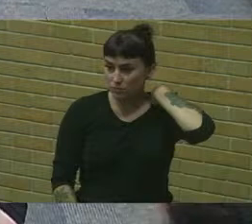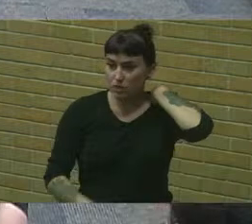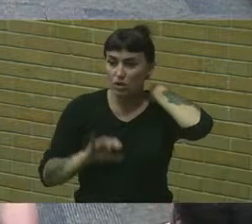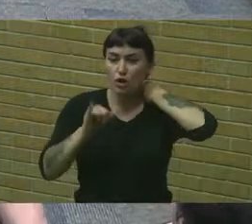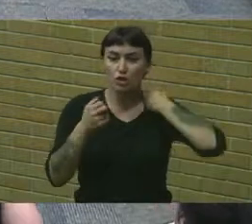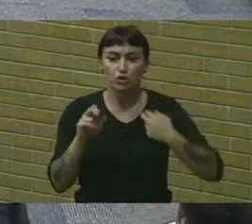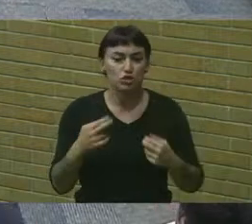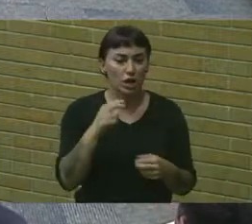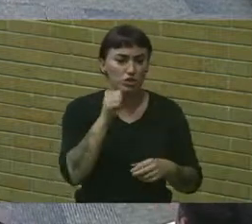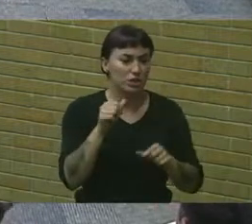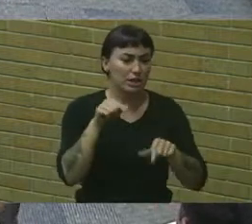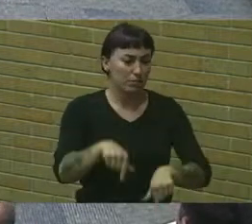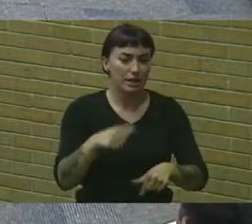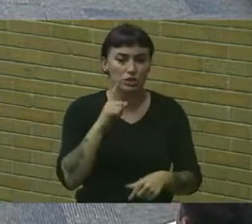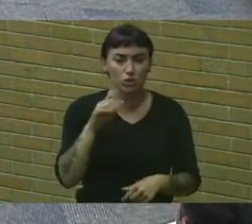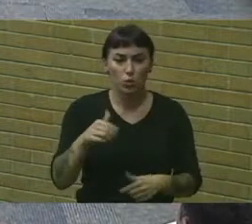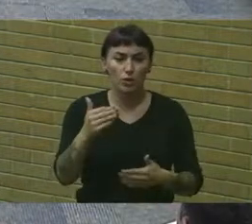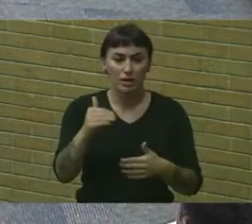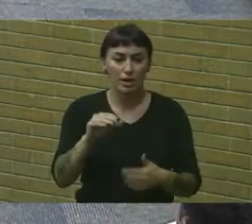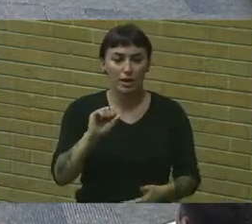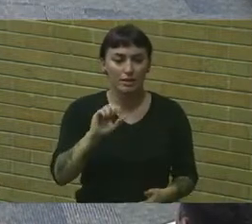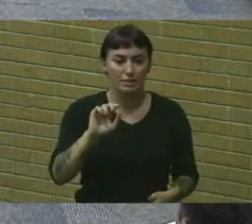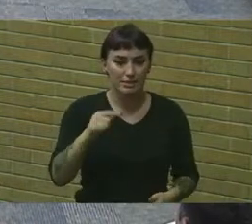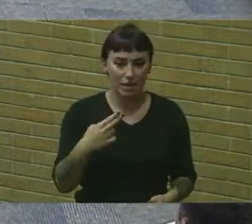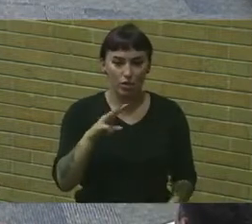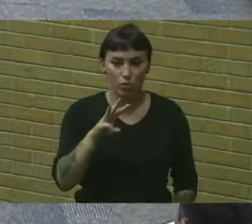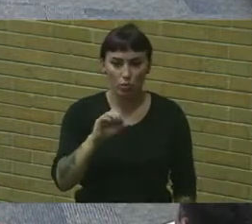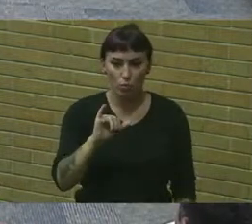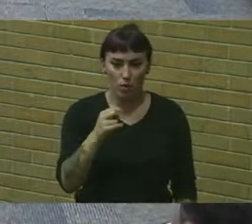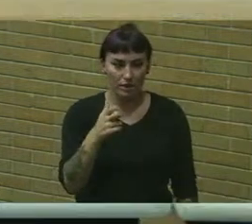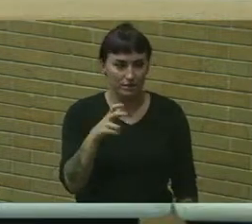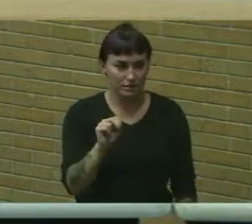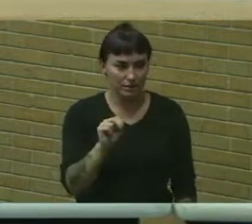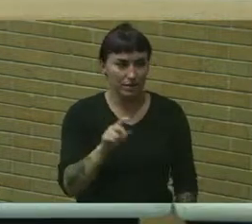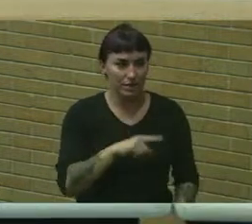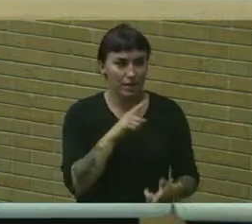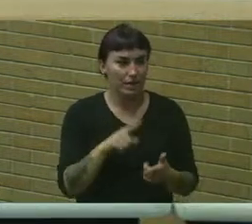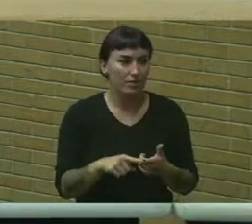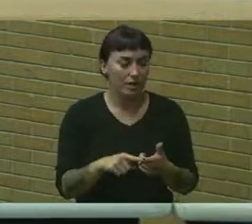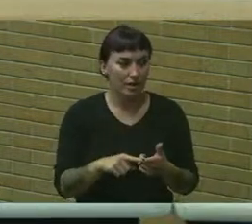Oh, all right. Thank you very much. Seth Weinstein then, followed by